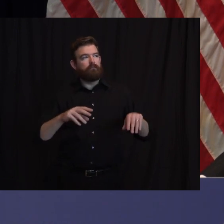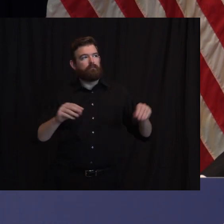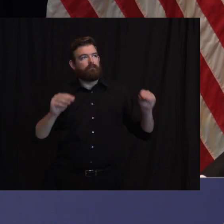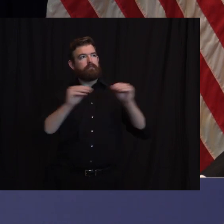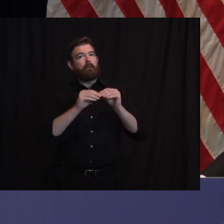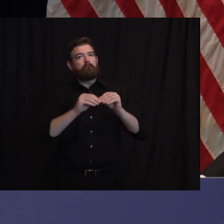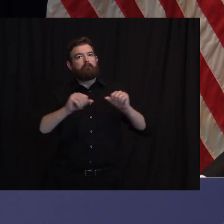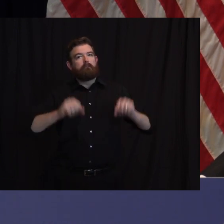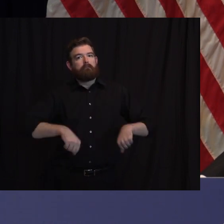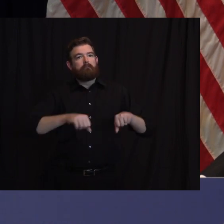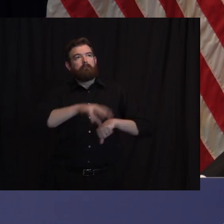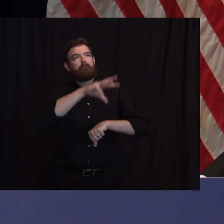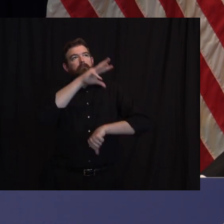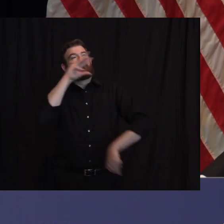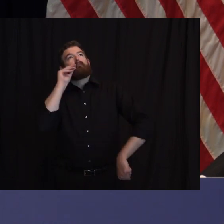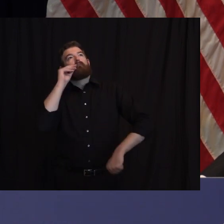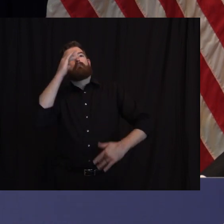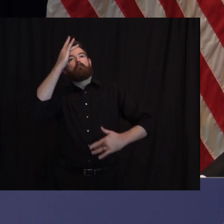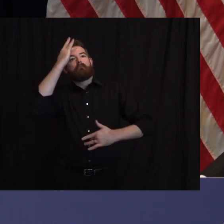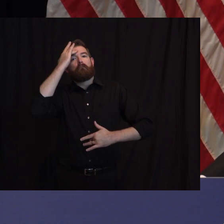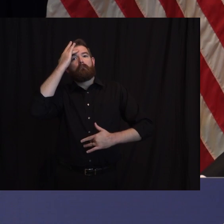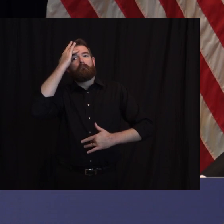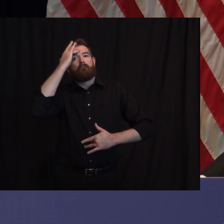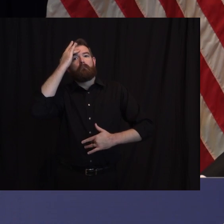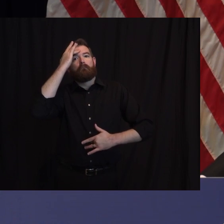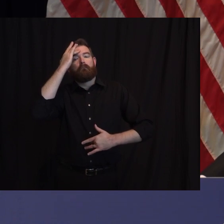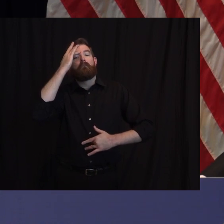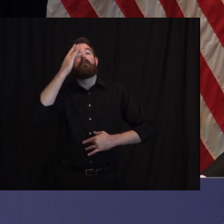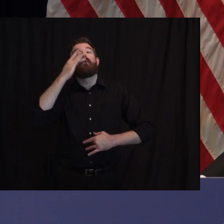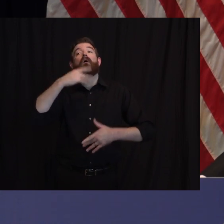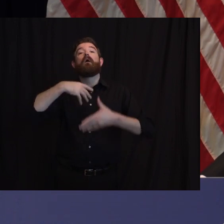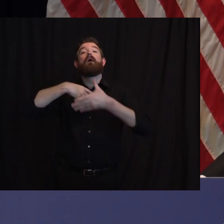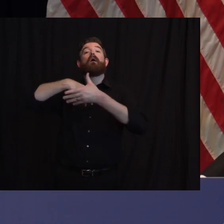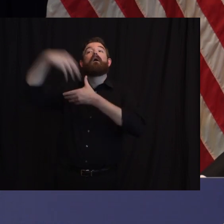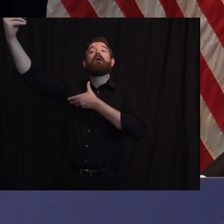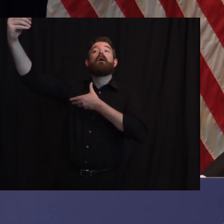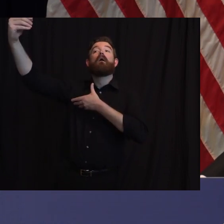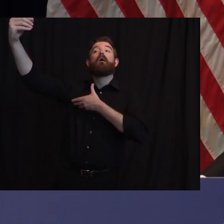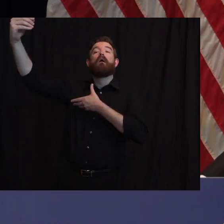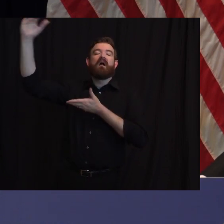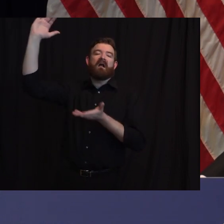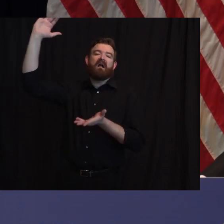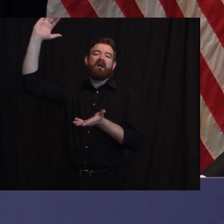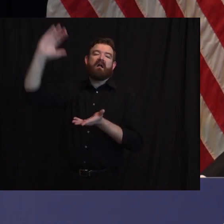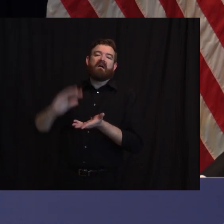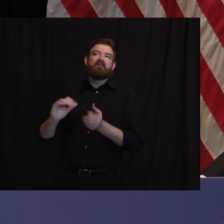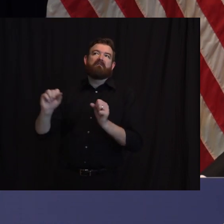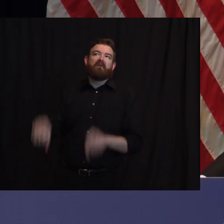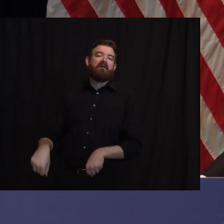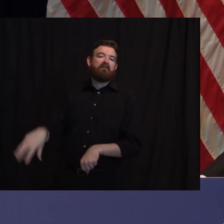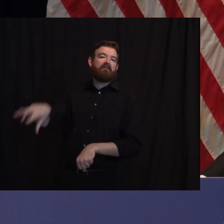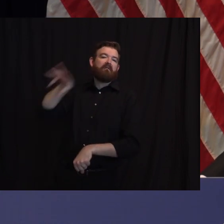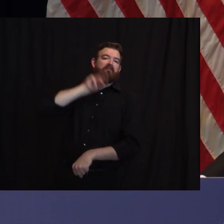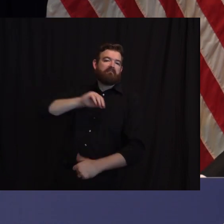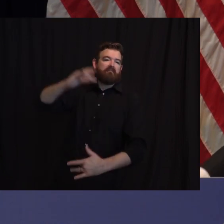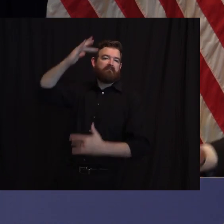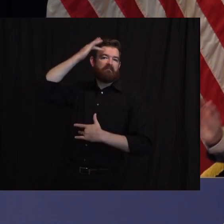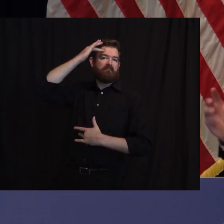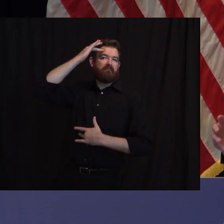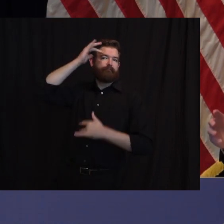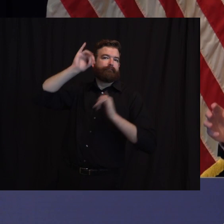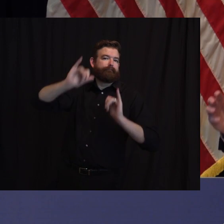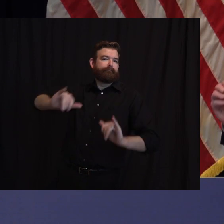we're not going to get there. We'll get there, God willing, if the numbers keep going in the right direction, but we got to be exceedingly careful on